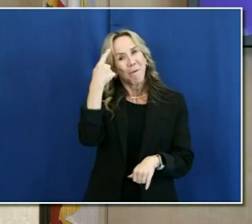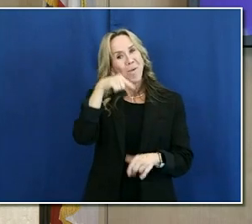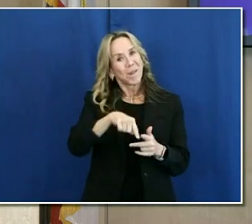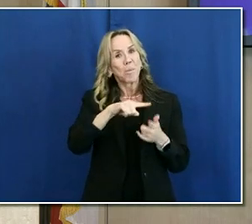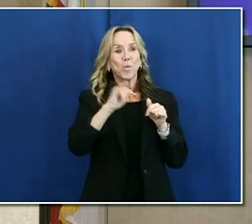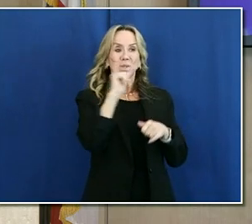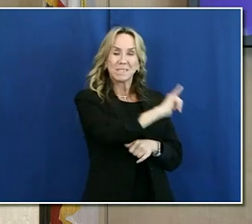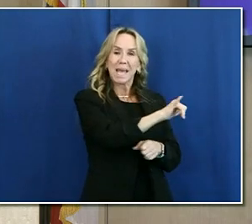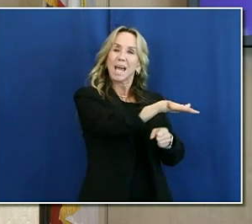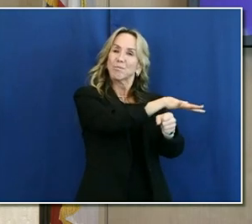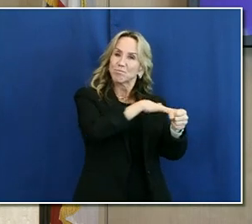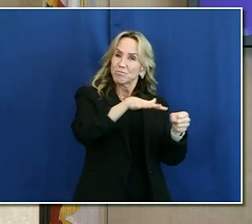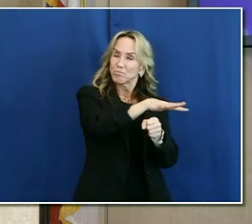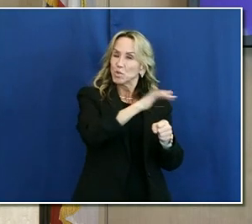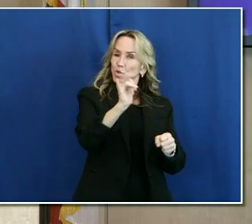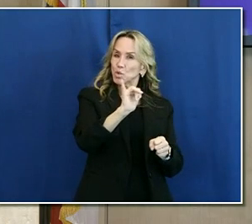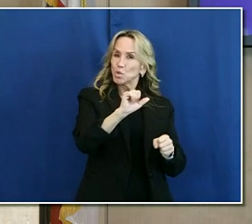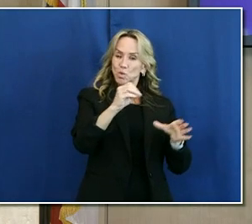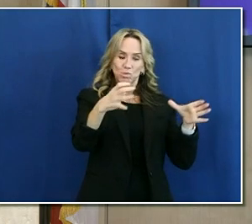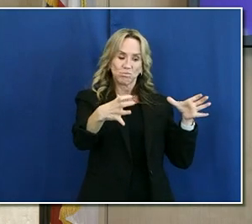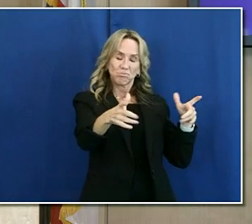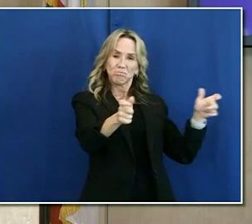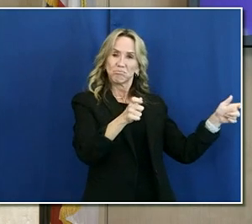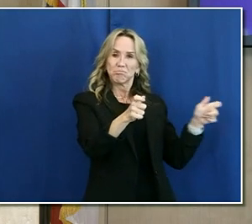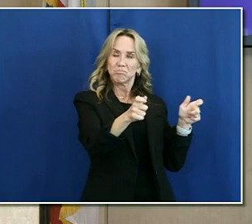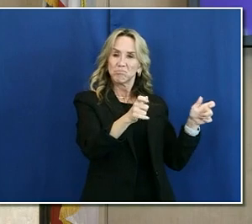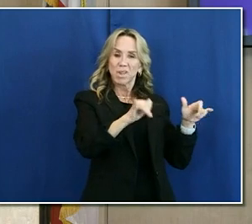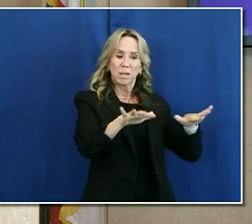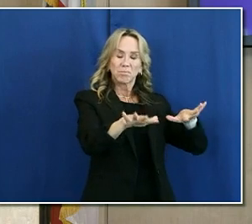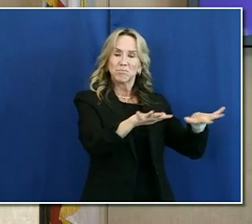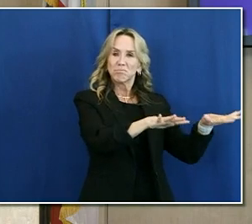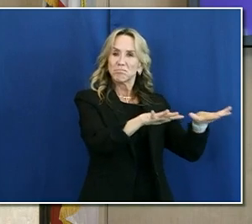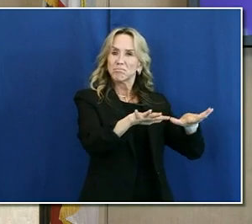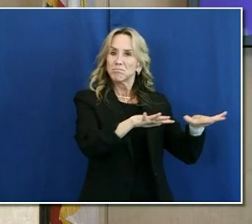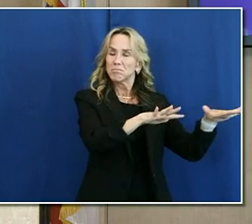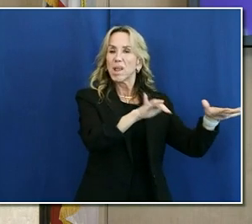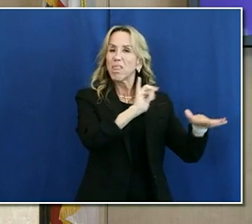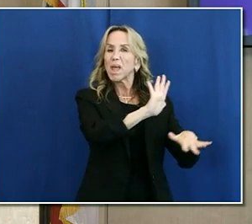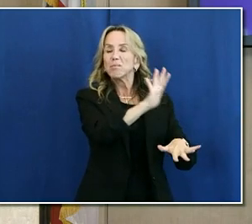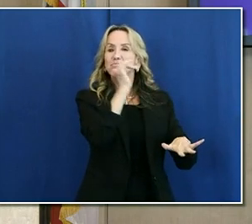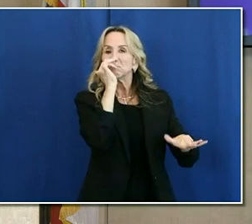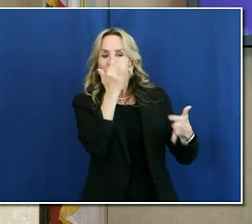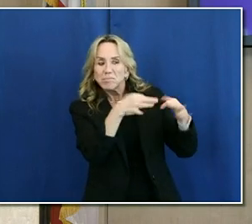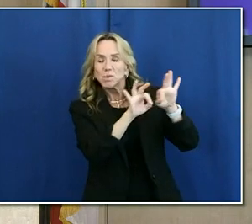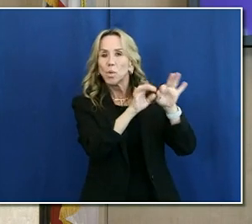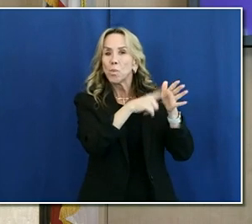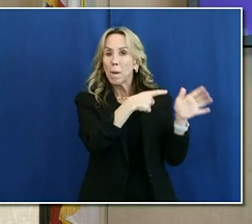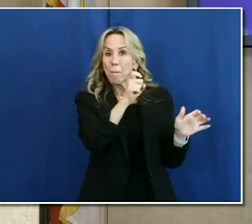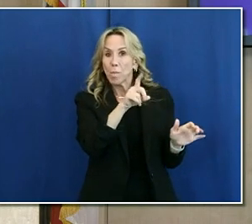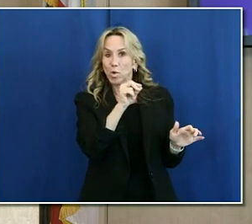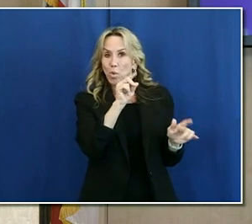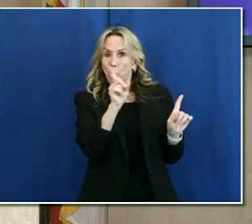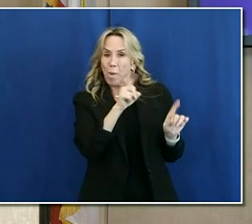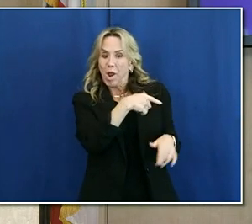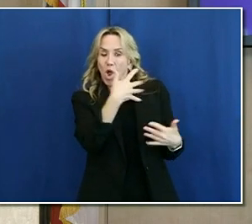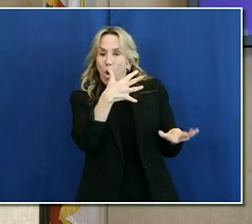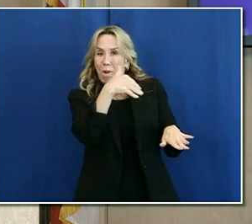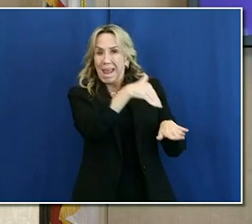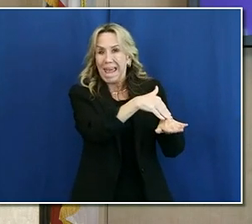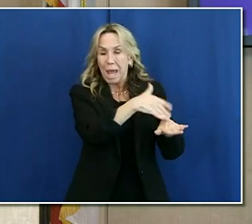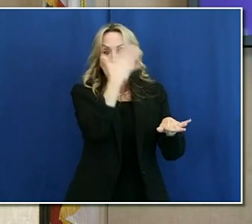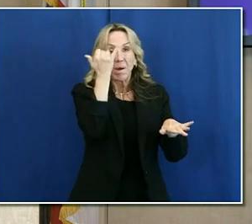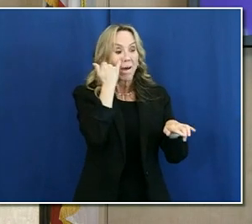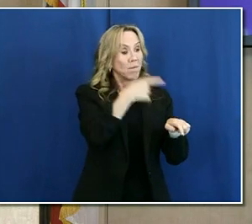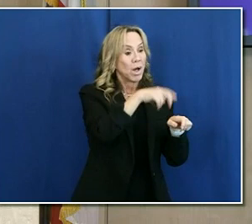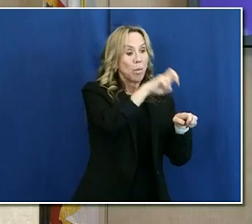that allows them to just maintain their essential activities in the spot they're already in, because I think that the movement